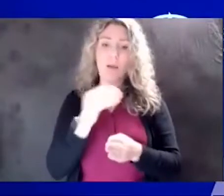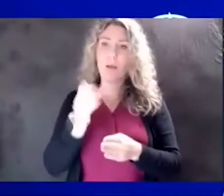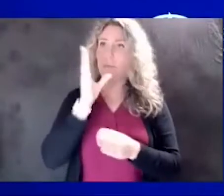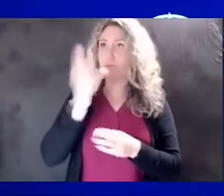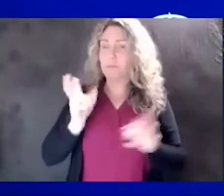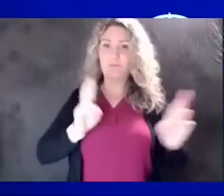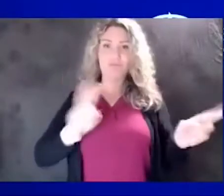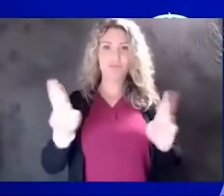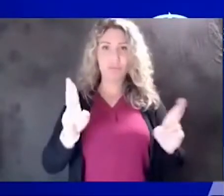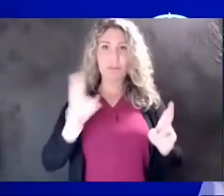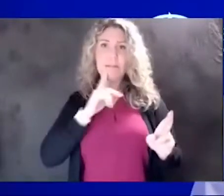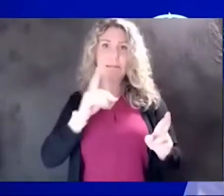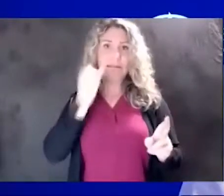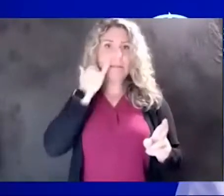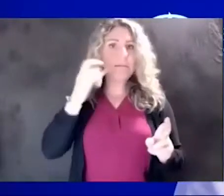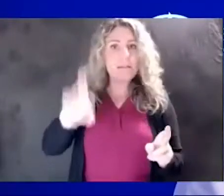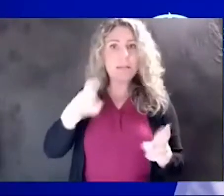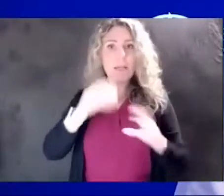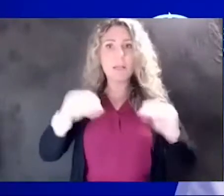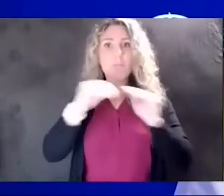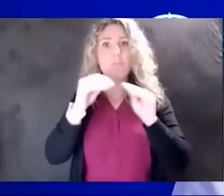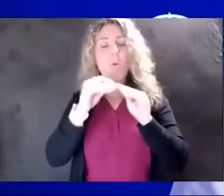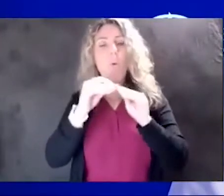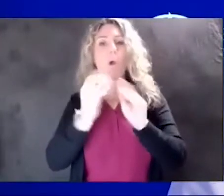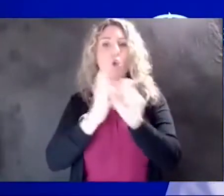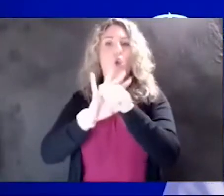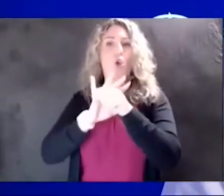we need to take more COVID patients on.